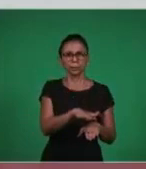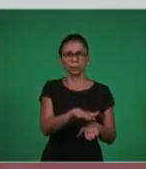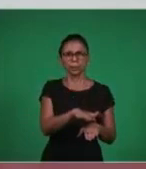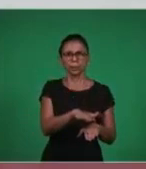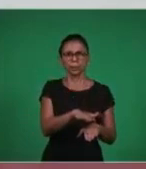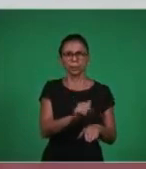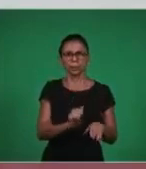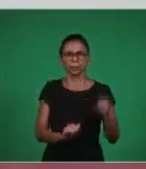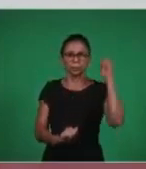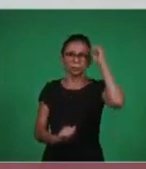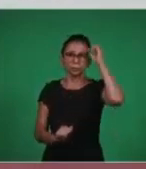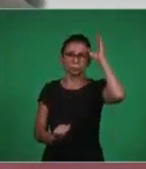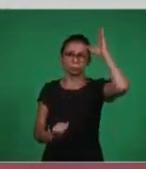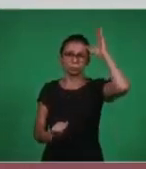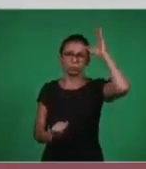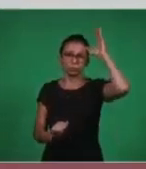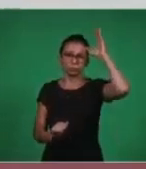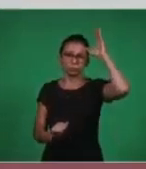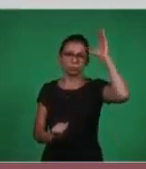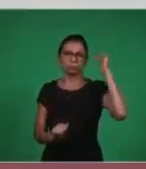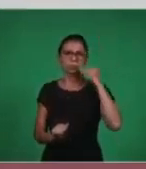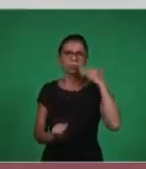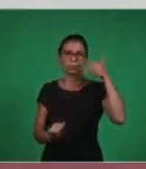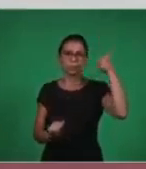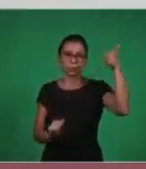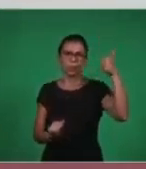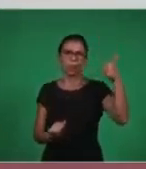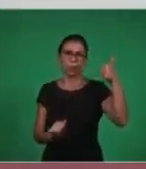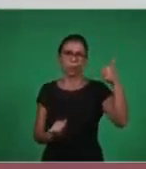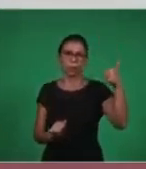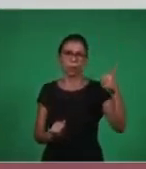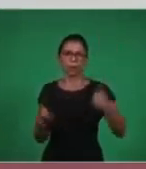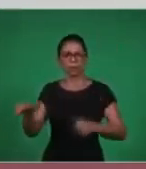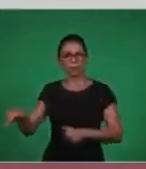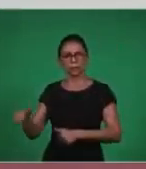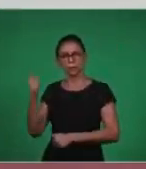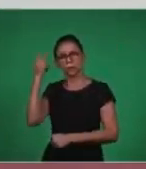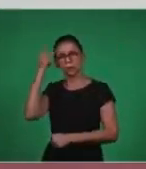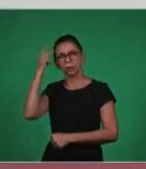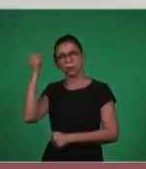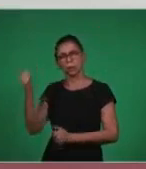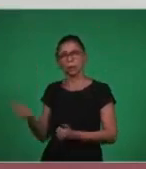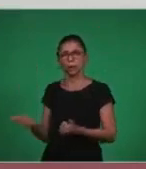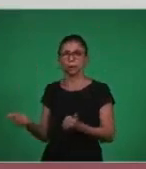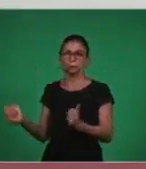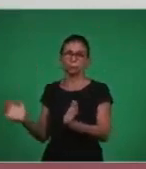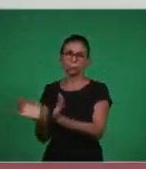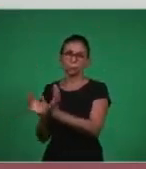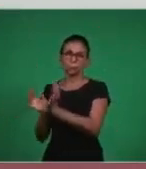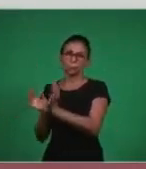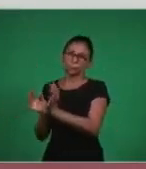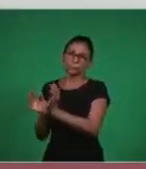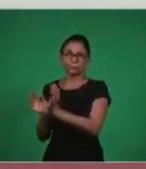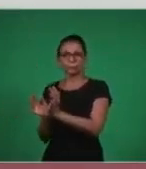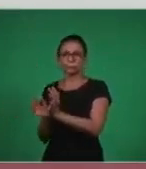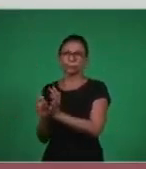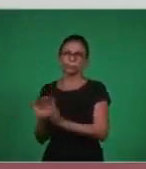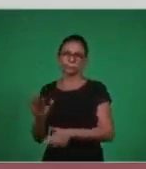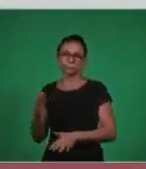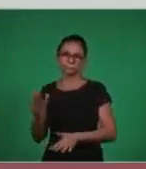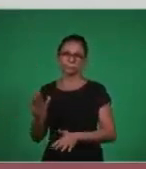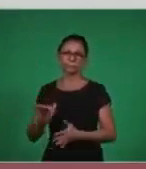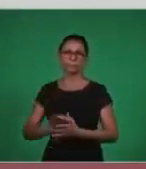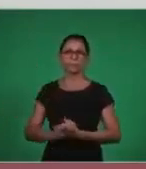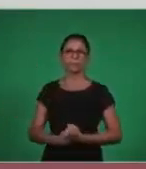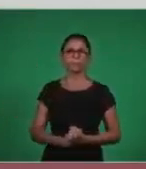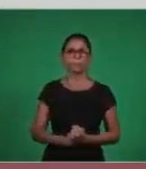and perform better than the class that had no deficiency. It is an amazing information. We have not been able